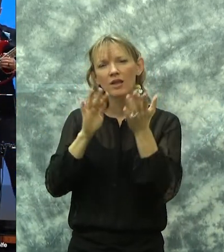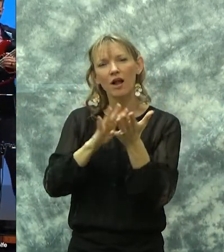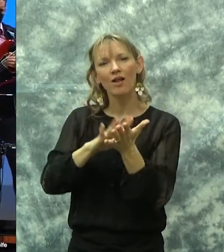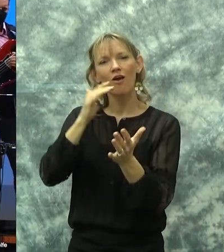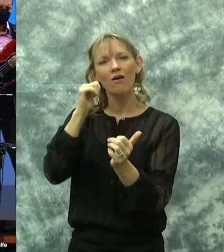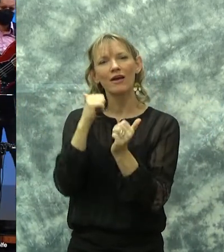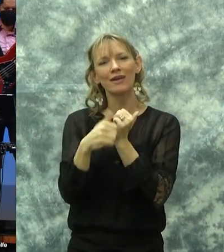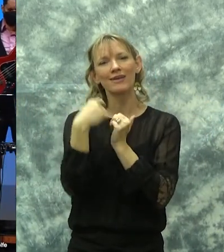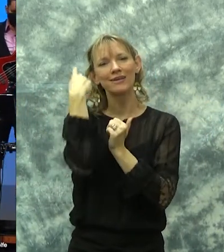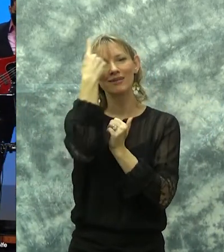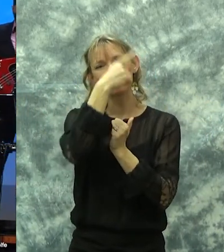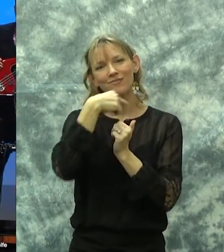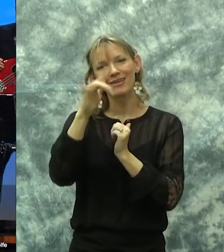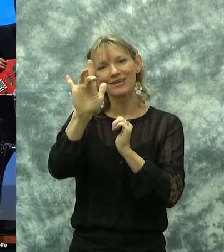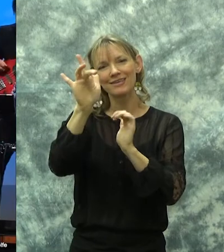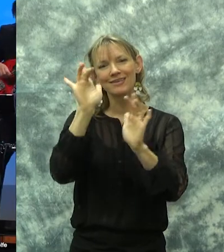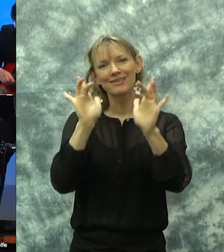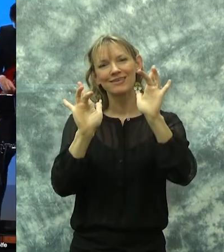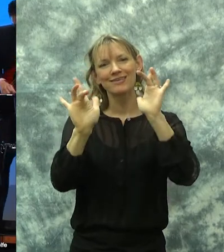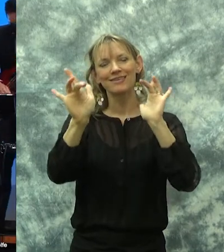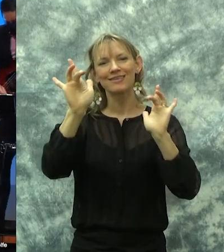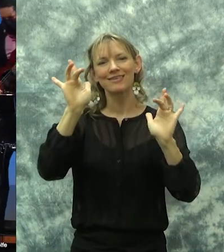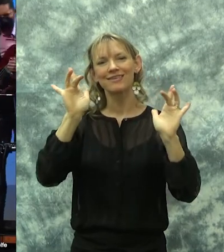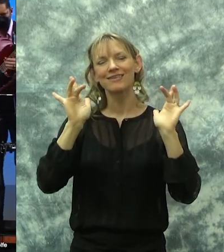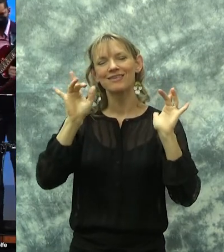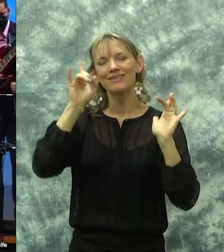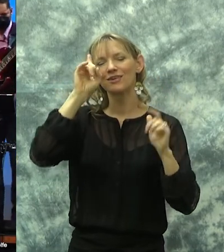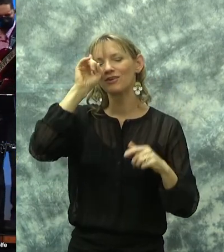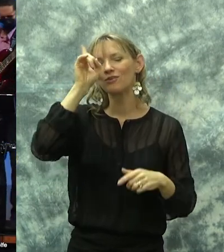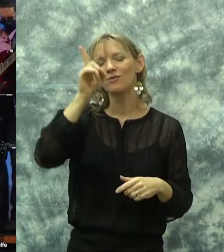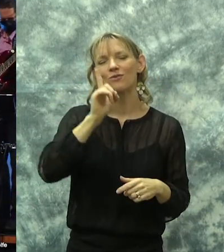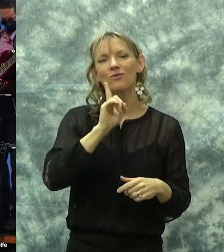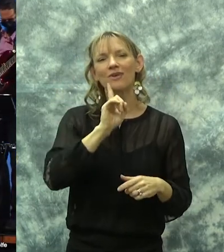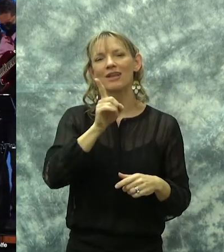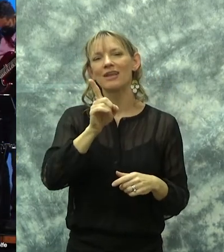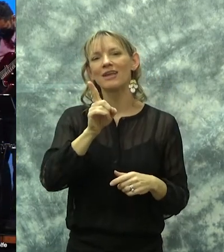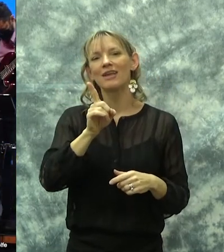see glory on each face.